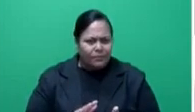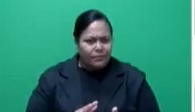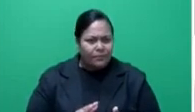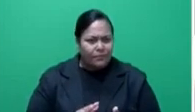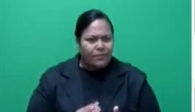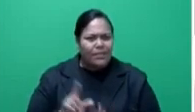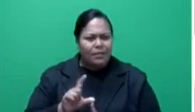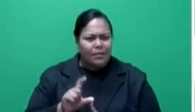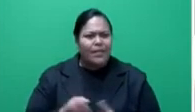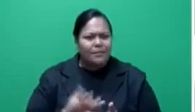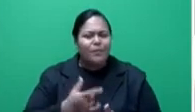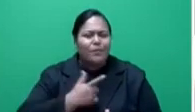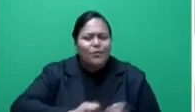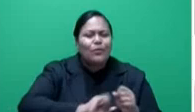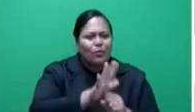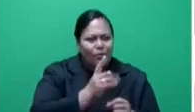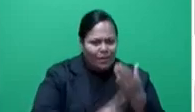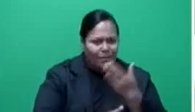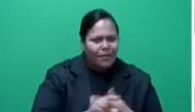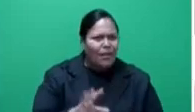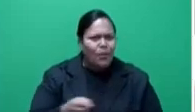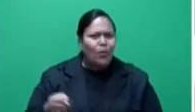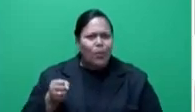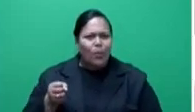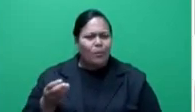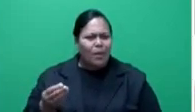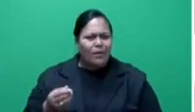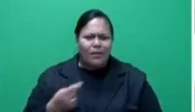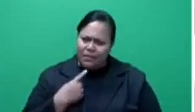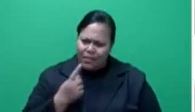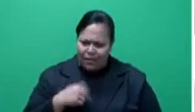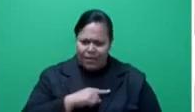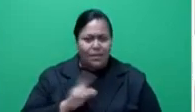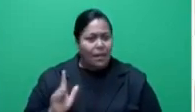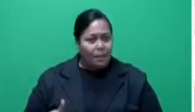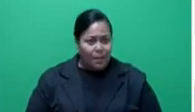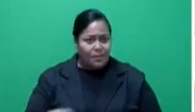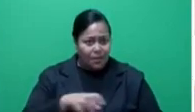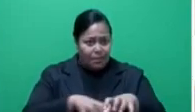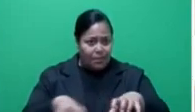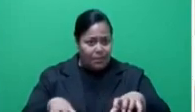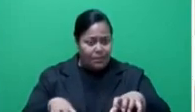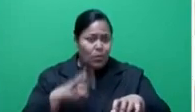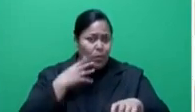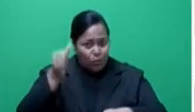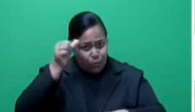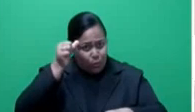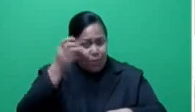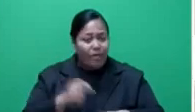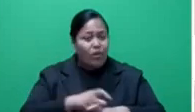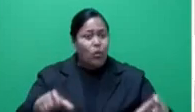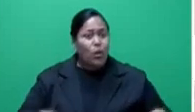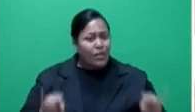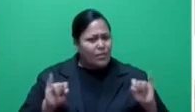COVID-19. We had to put that on hold. And to say that Lambasa campus, when you know that there is a legal issue, why